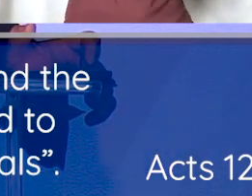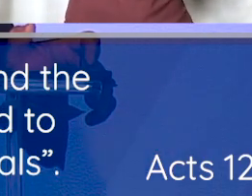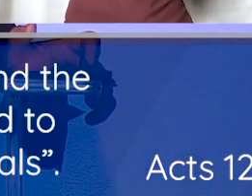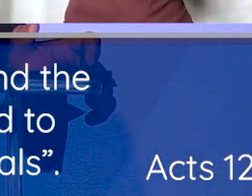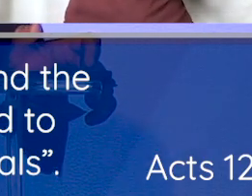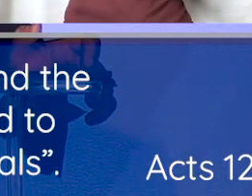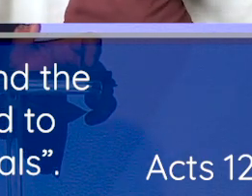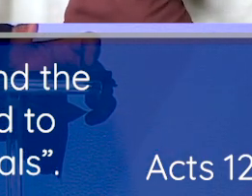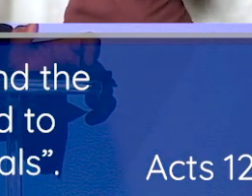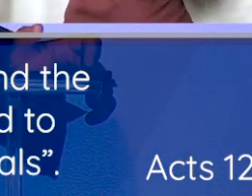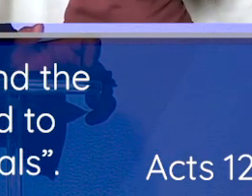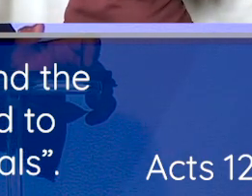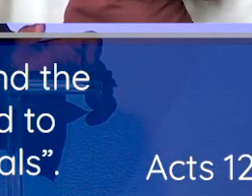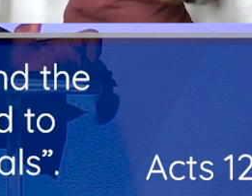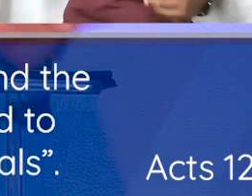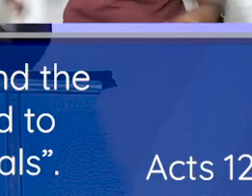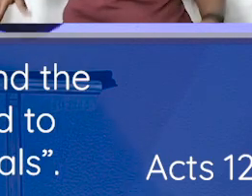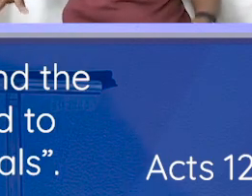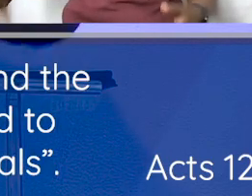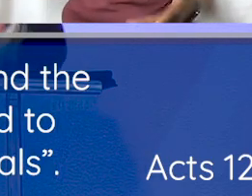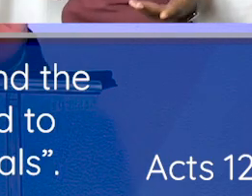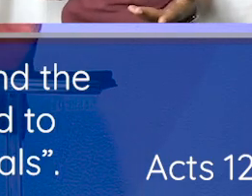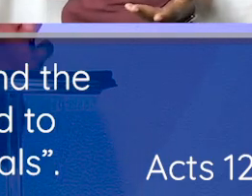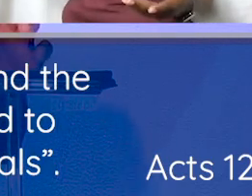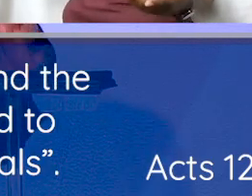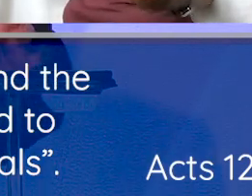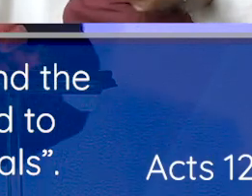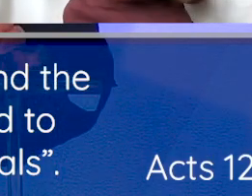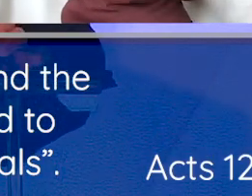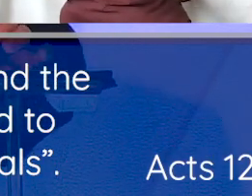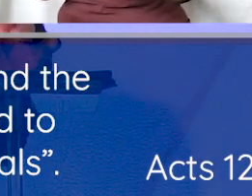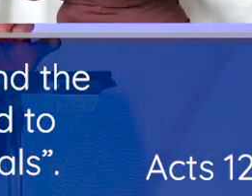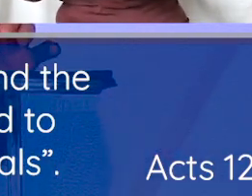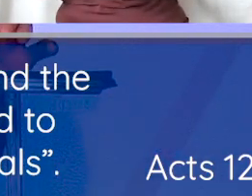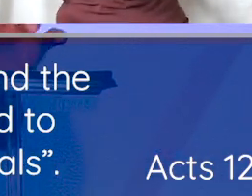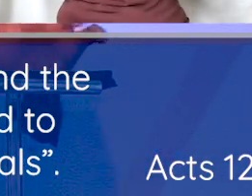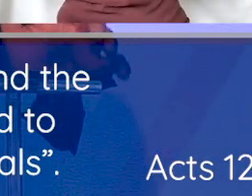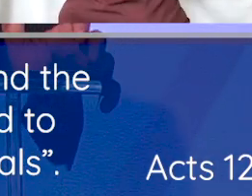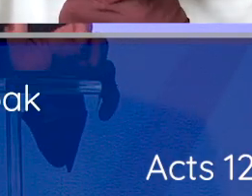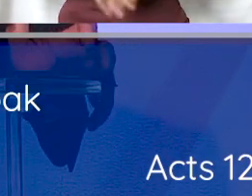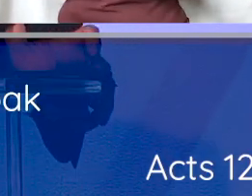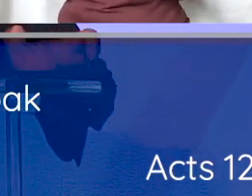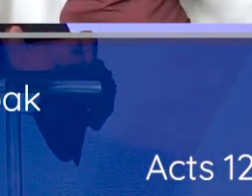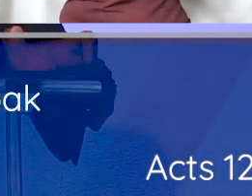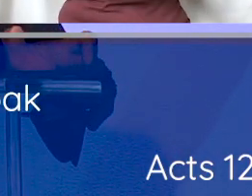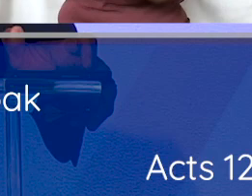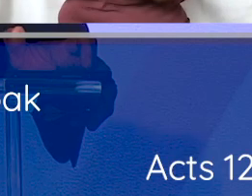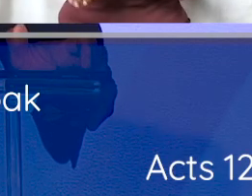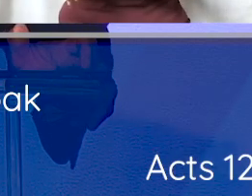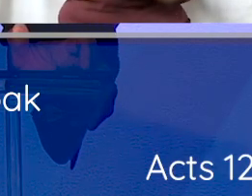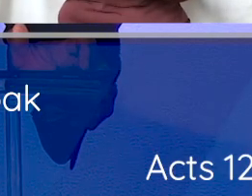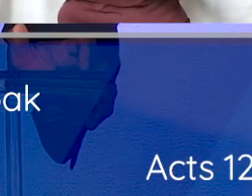hands. And the angel said to Peter, "Dress yourself, put on your sandals." And he did